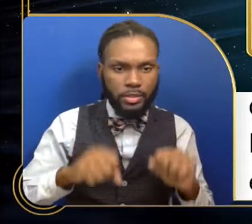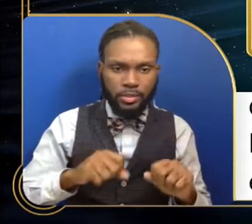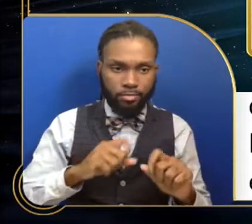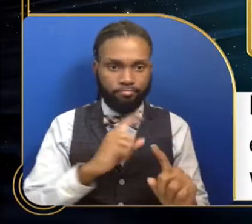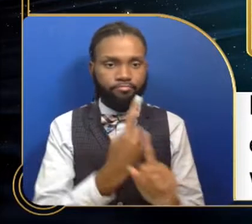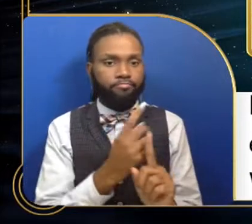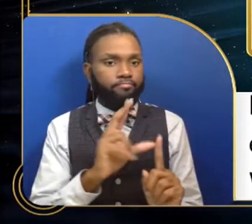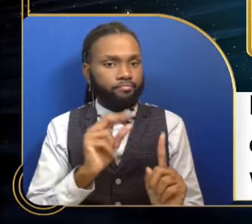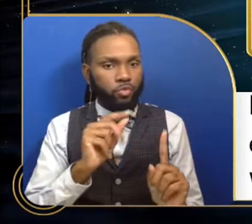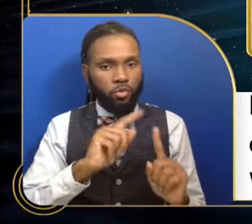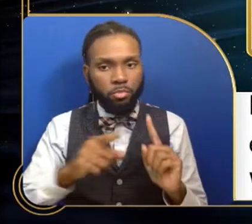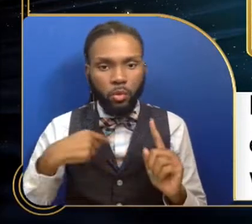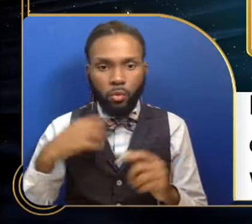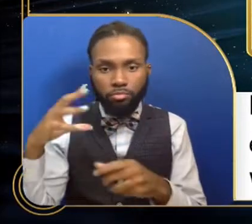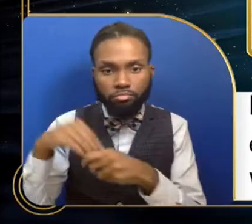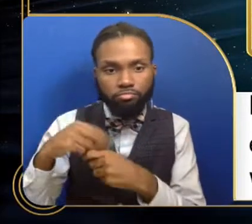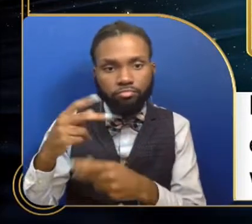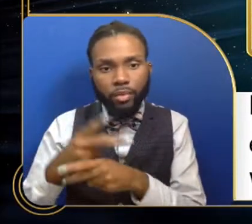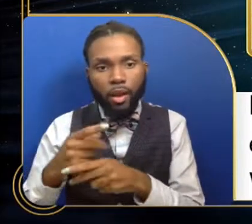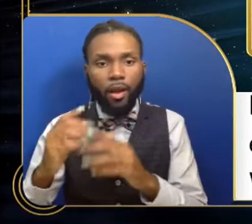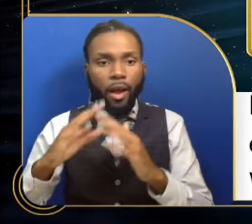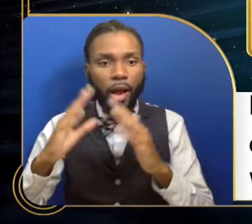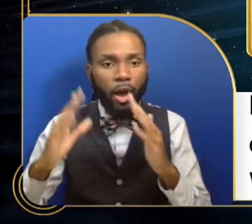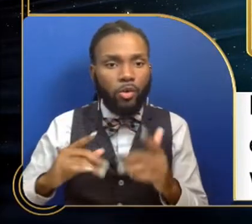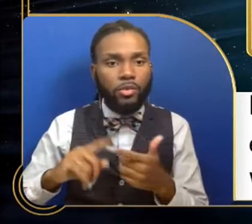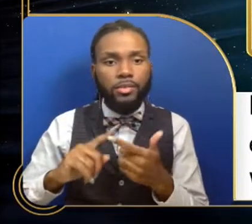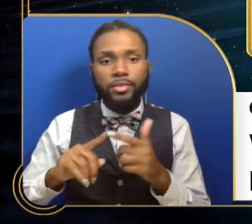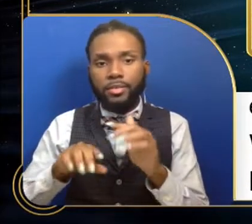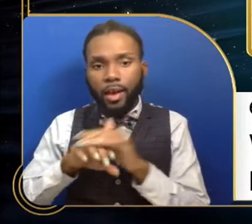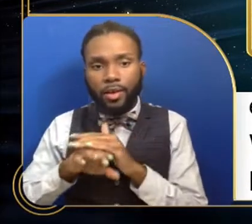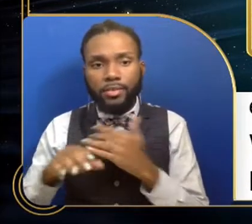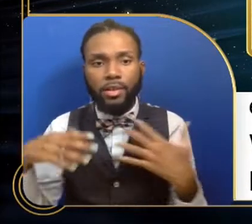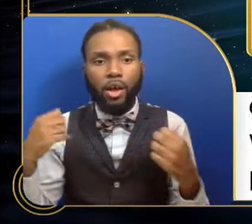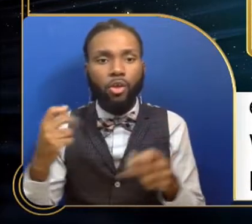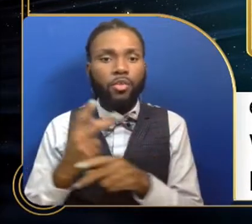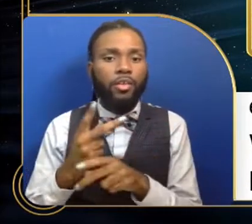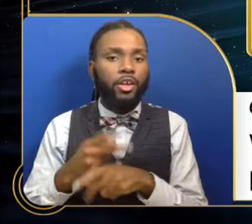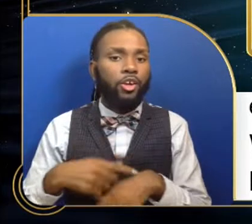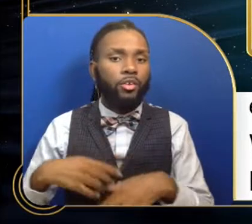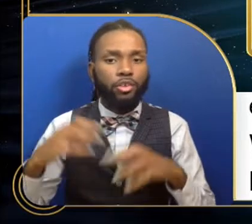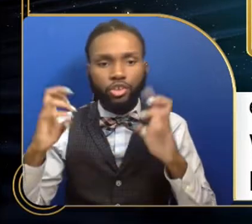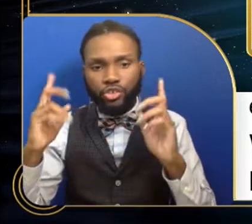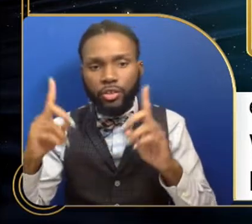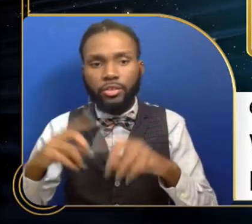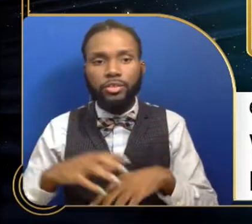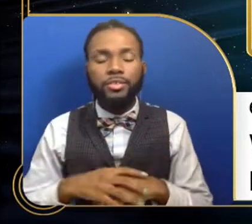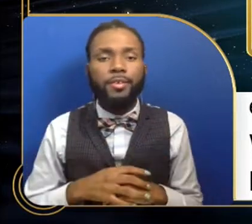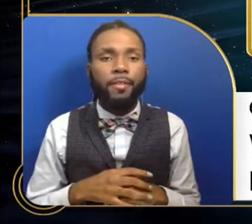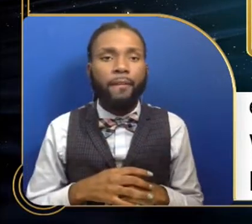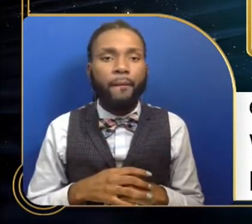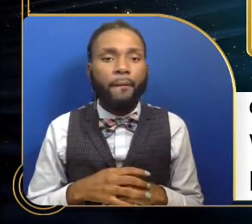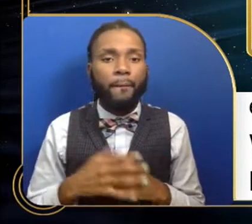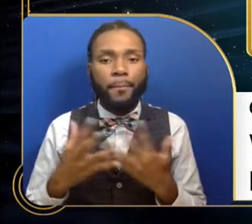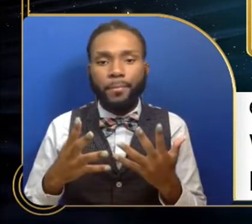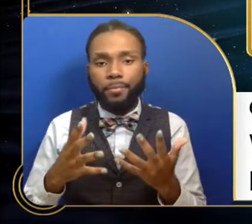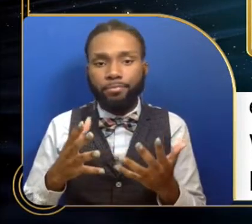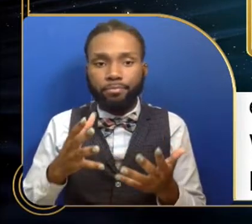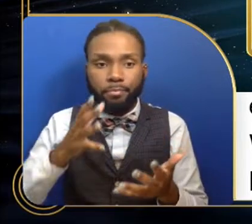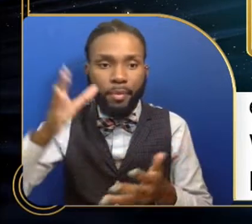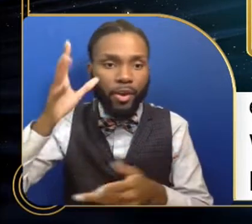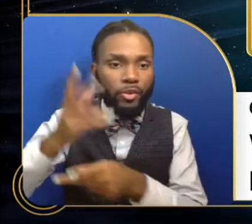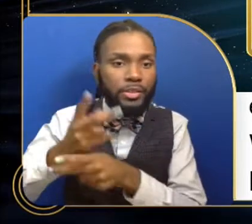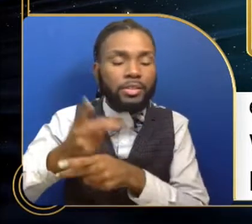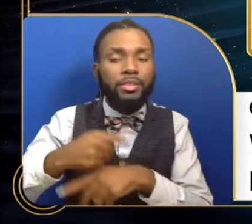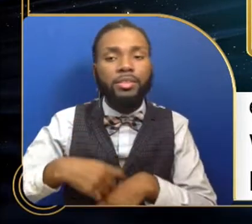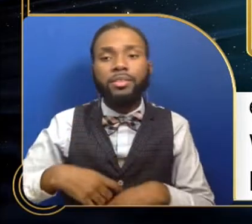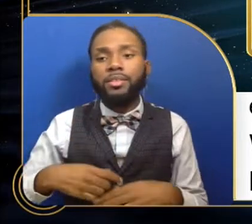education, housing, access to health care, parenting, reproductive rights. So